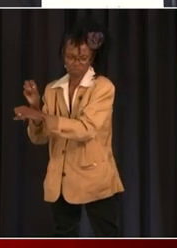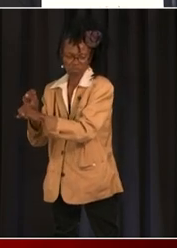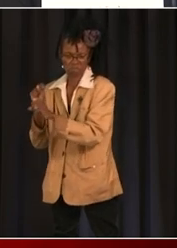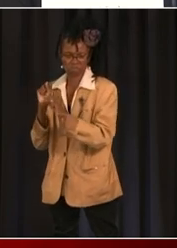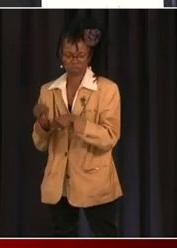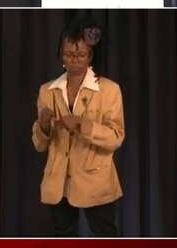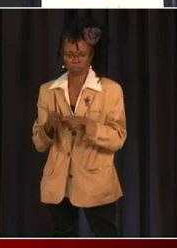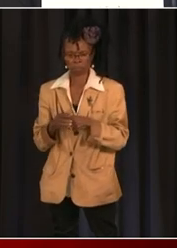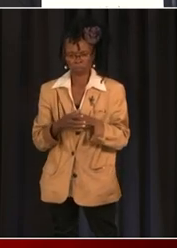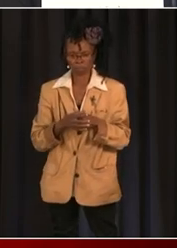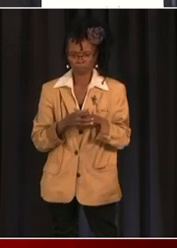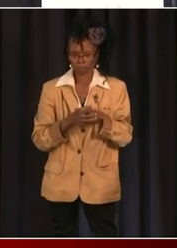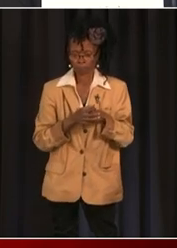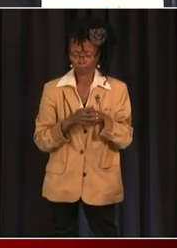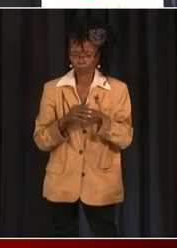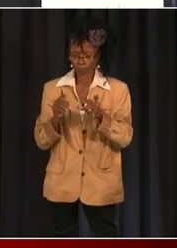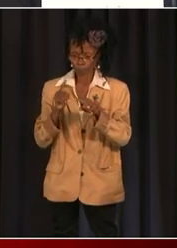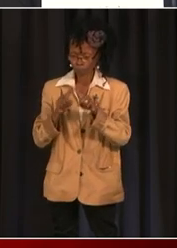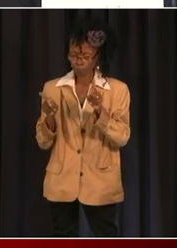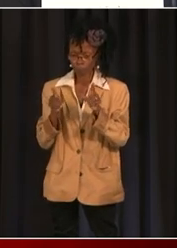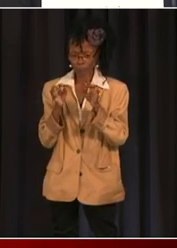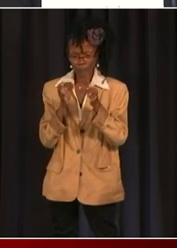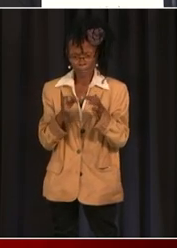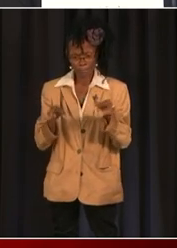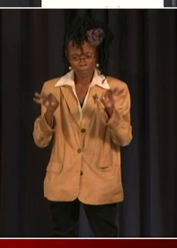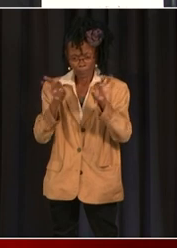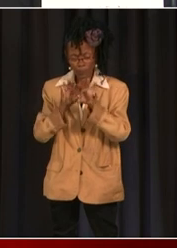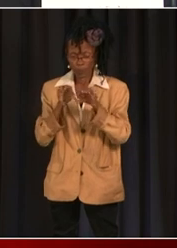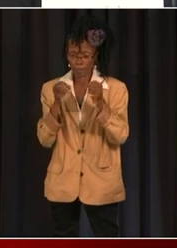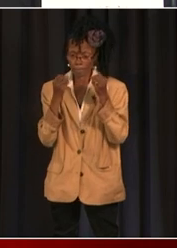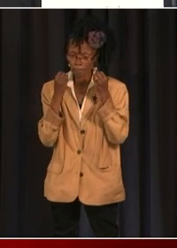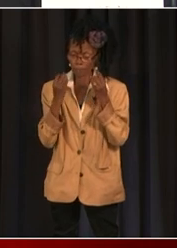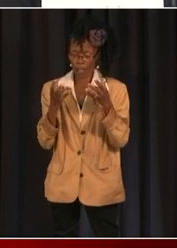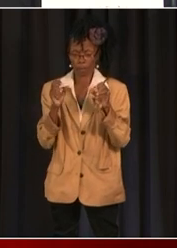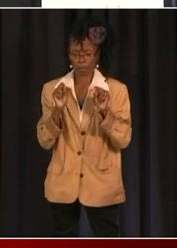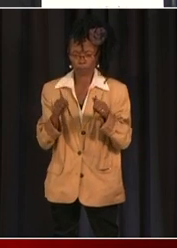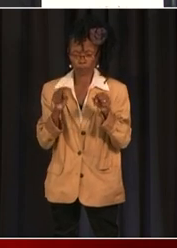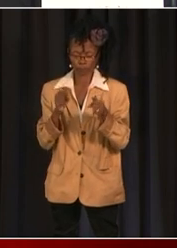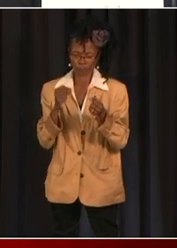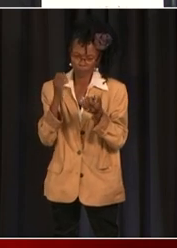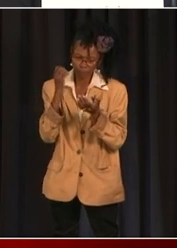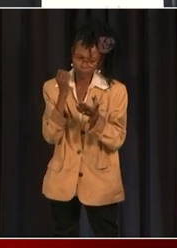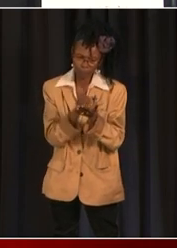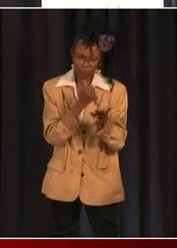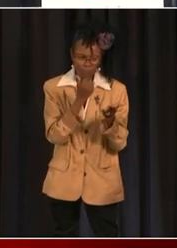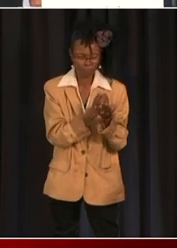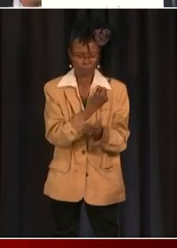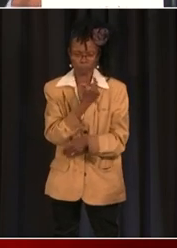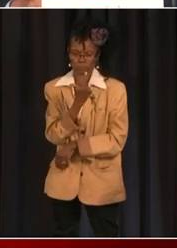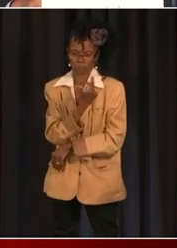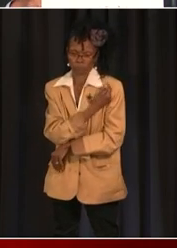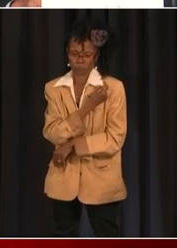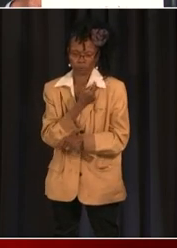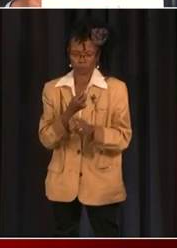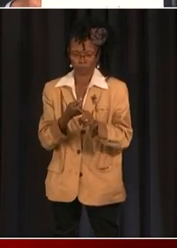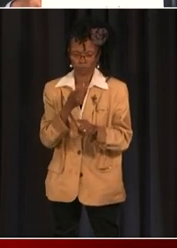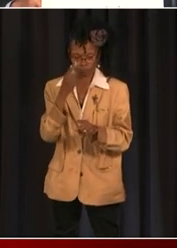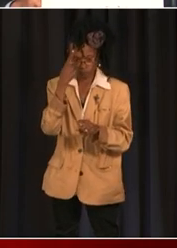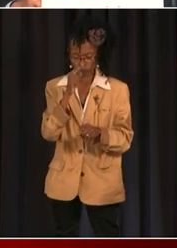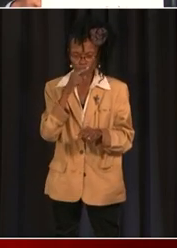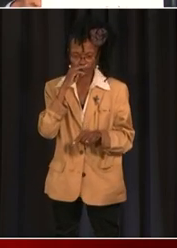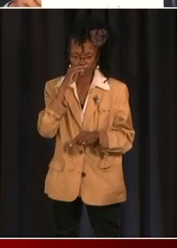into September, but it's important that as many of our students as possible receive all of their shots for their pediatric